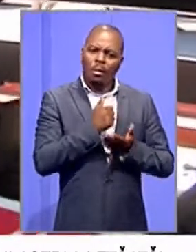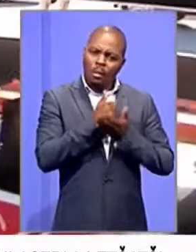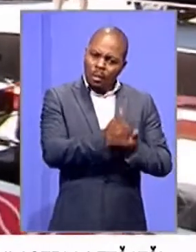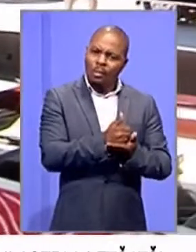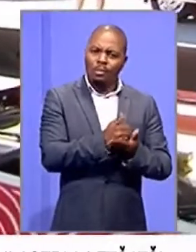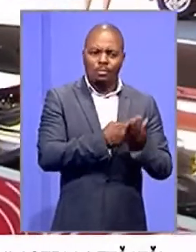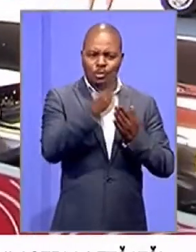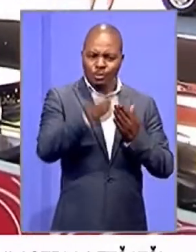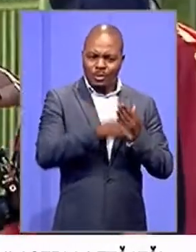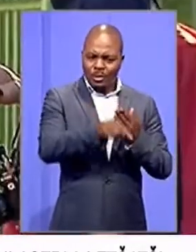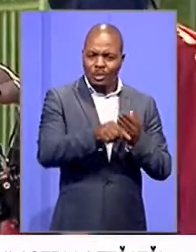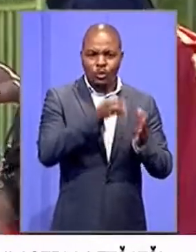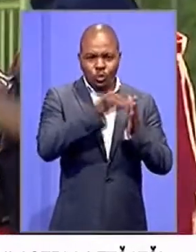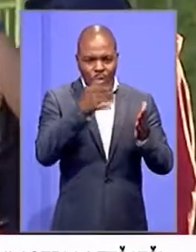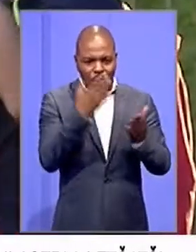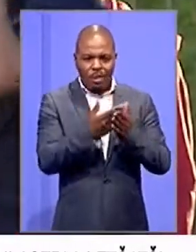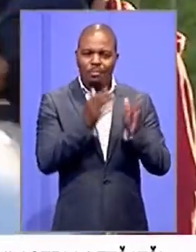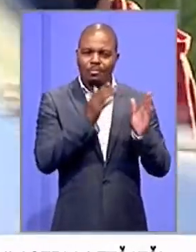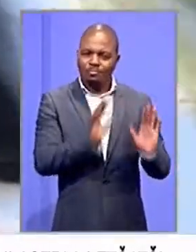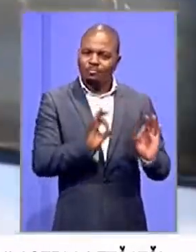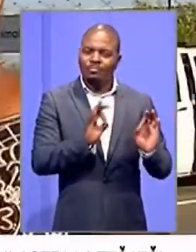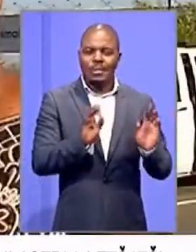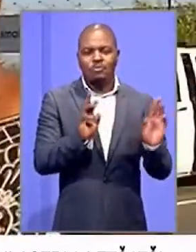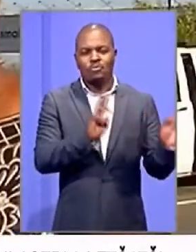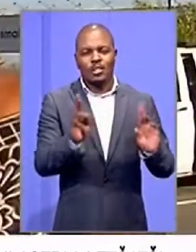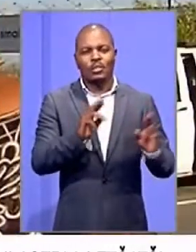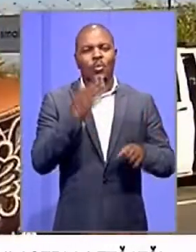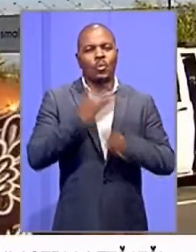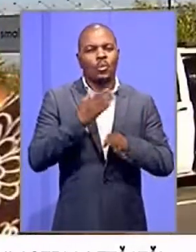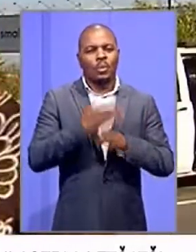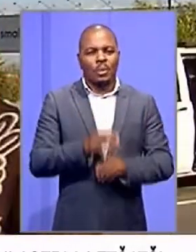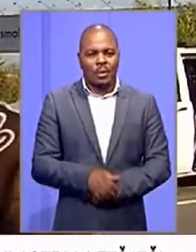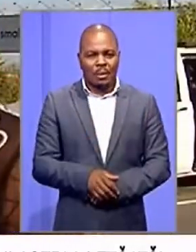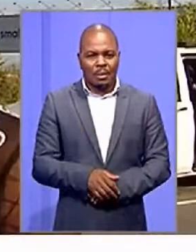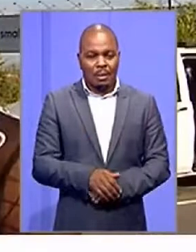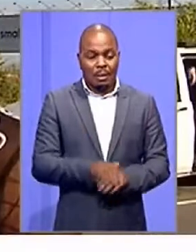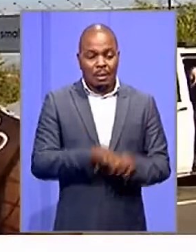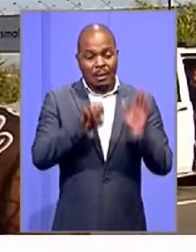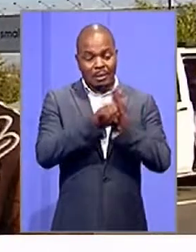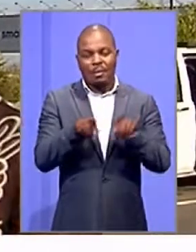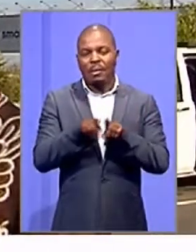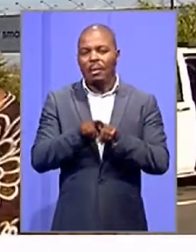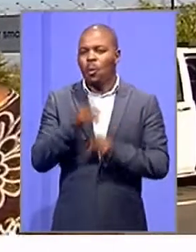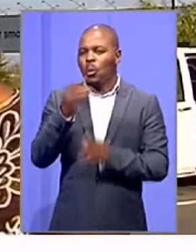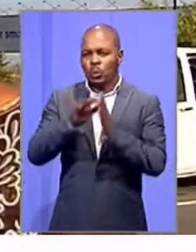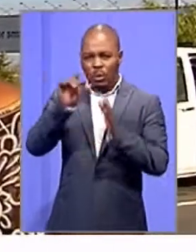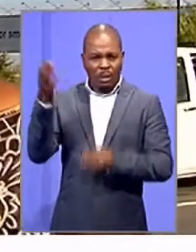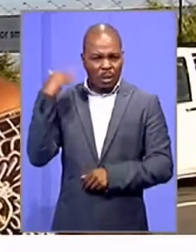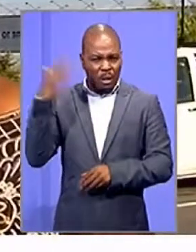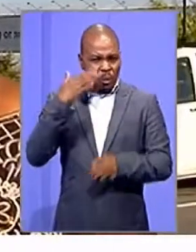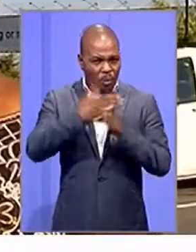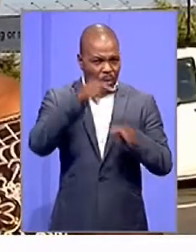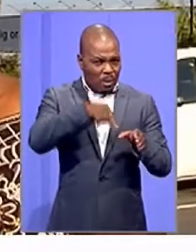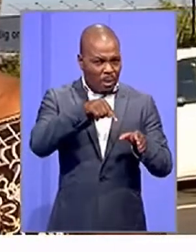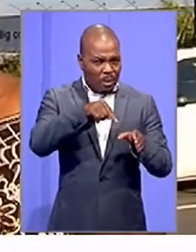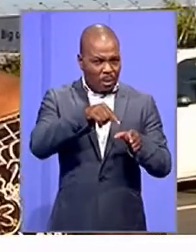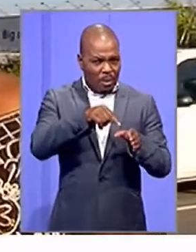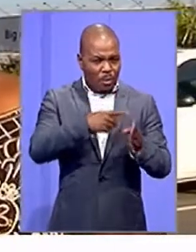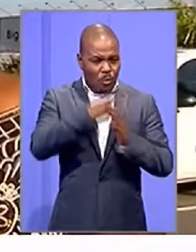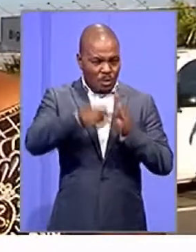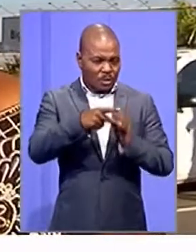e tlhagise baithuti ba ba siametseng tiro. As an example, one of our students who have worked in one of